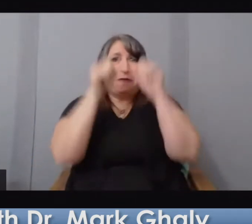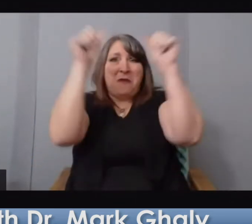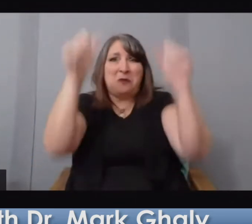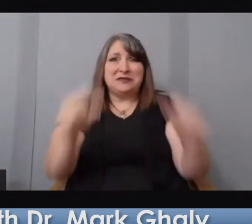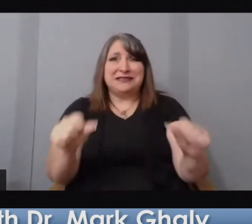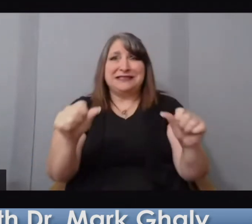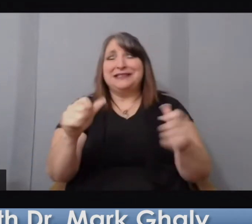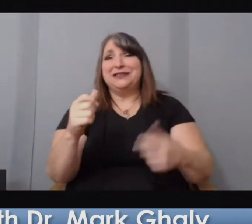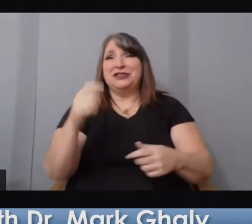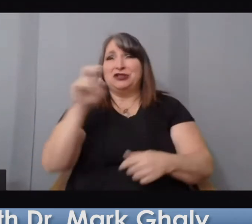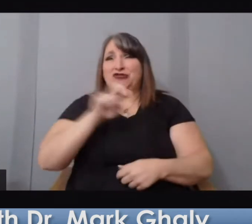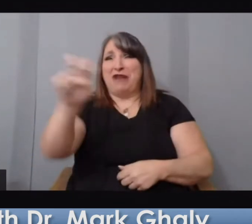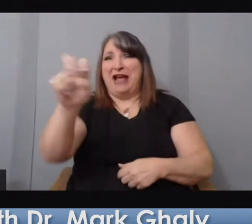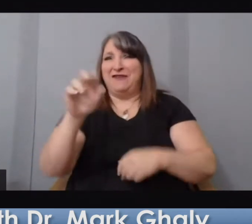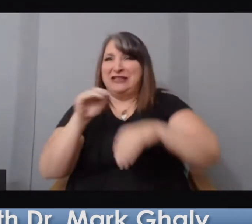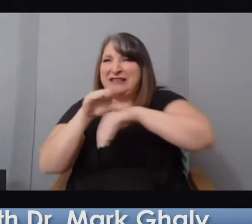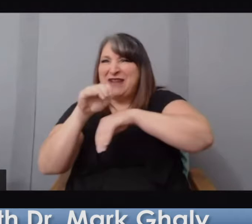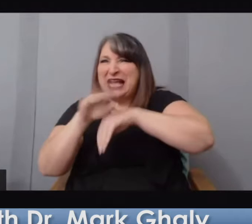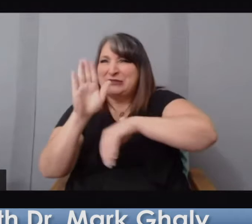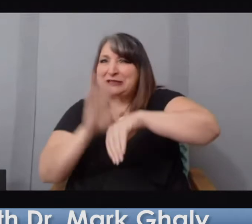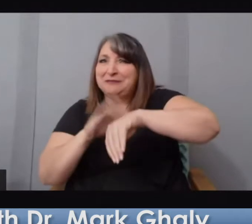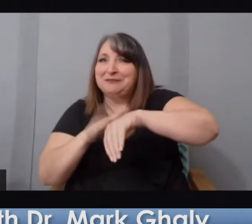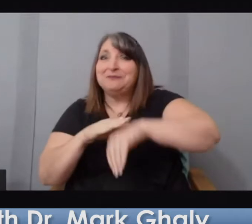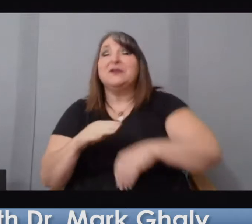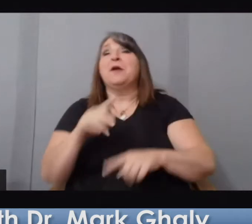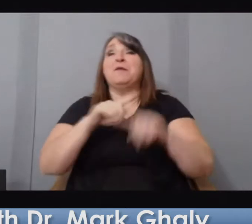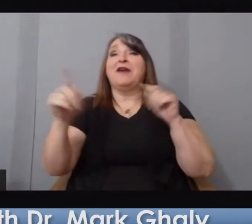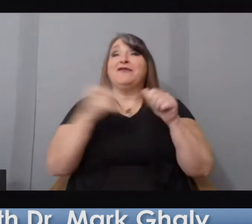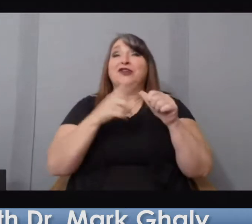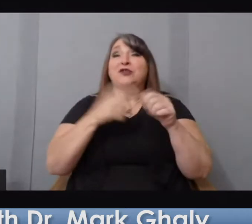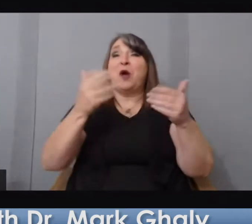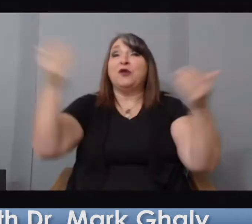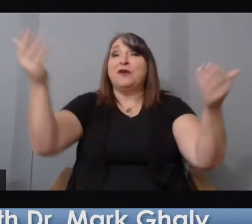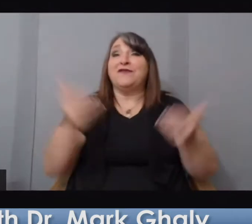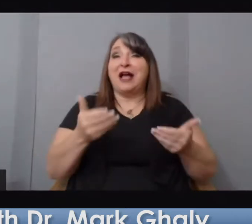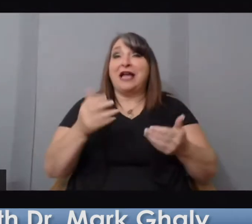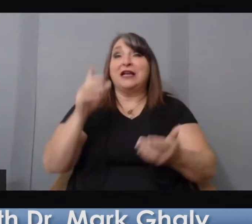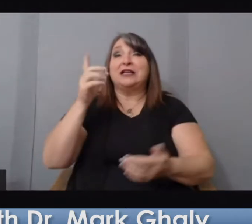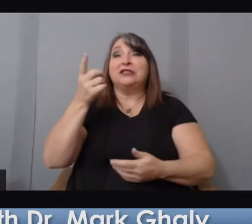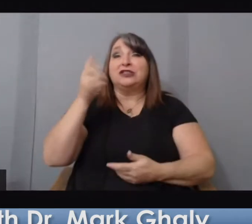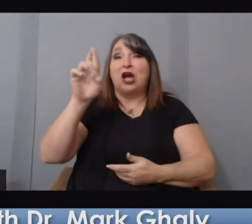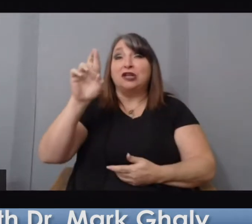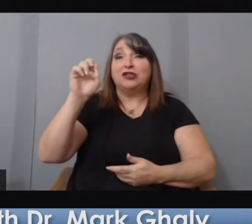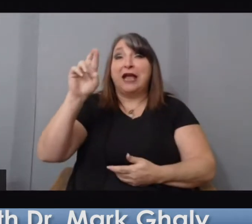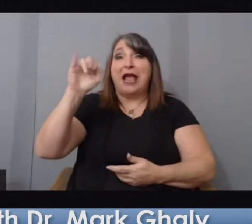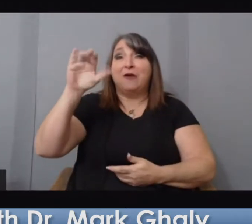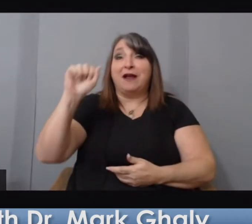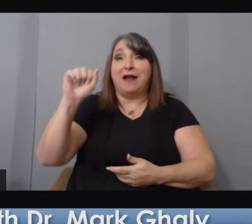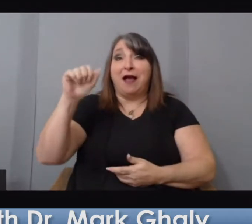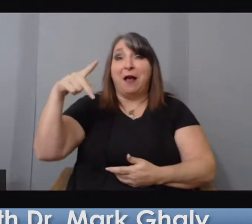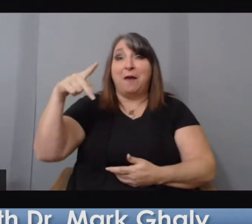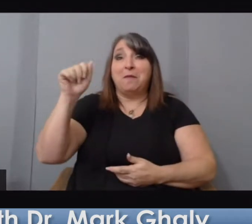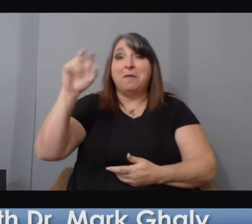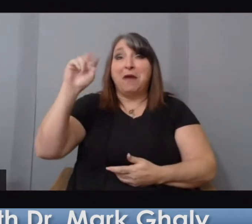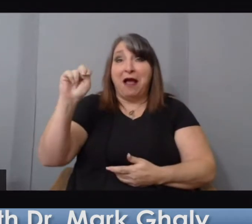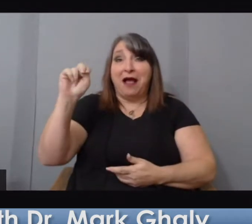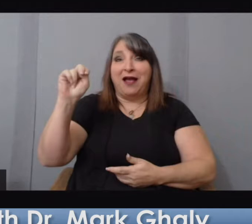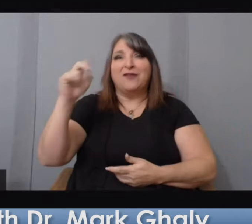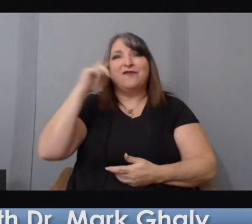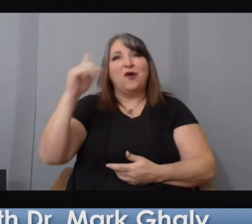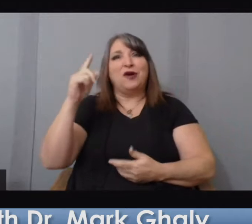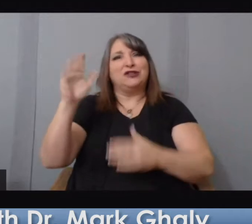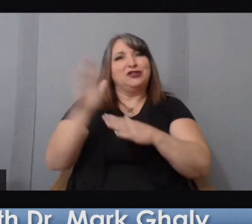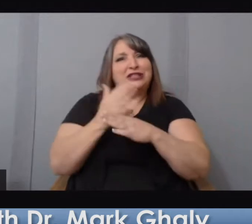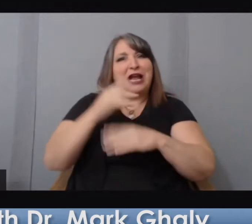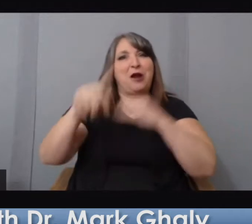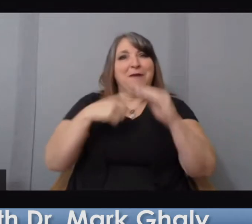before we get to those, I want to invite Dr. Erica Pon up to share a little bit about the data, the numbers,